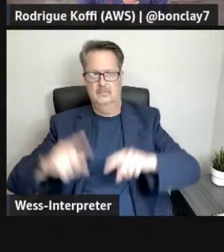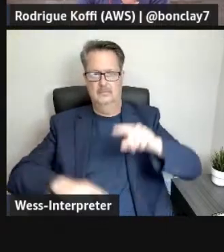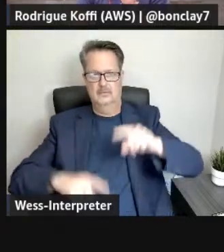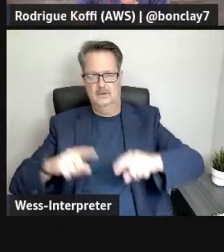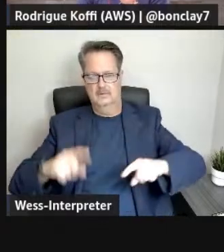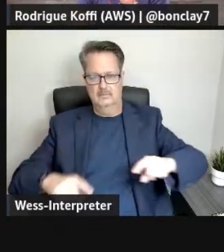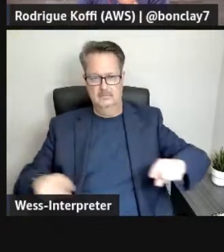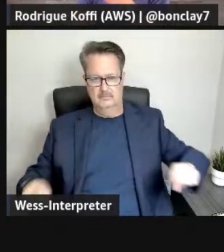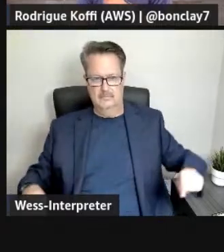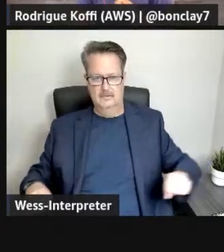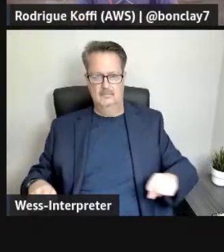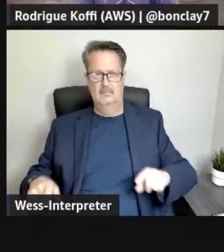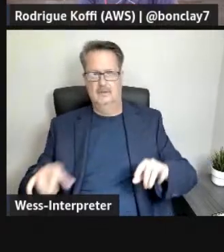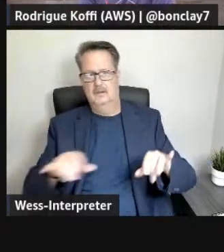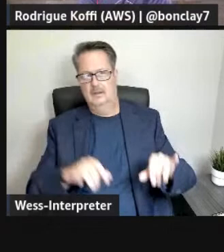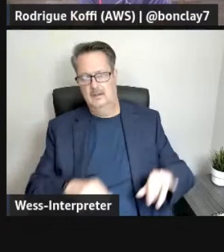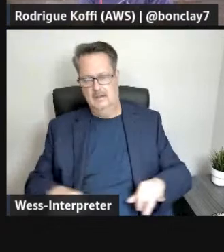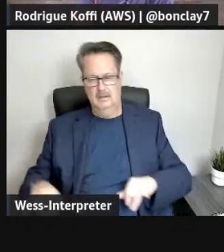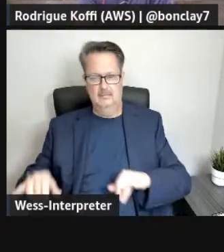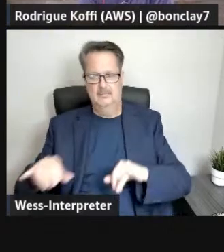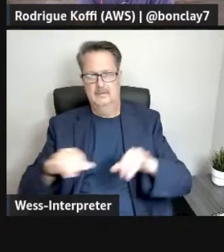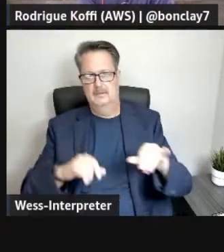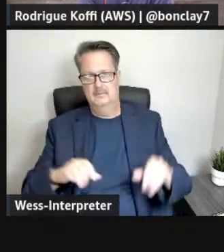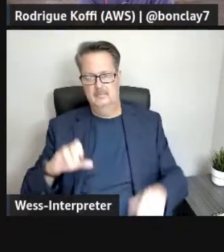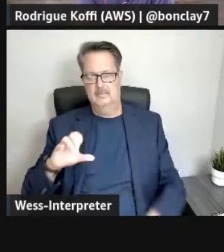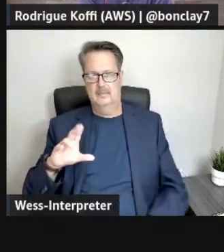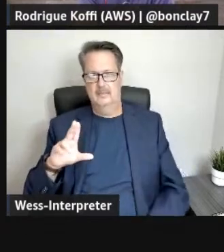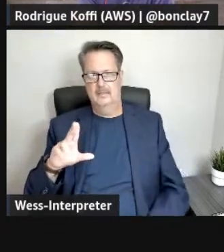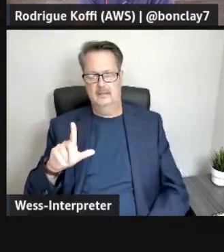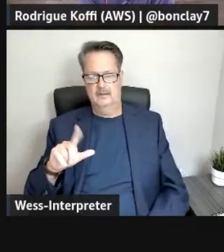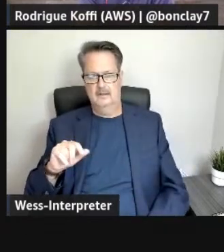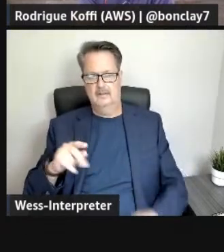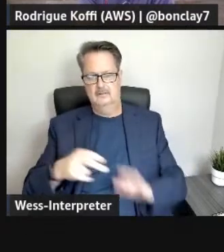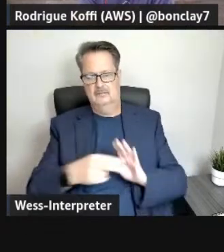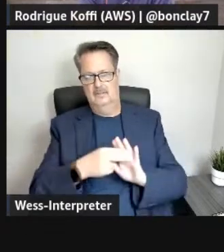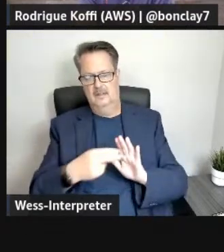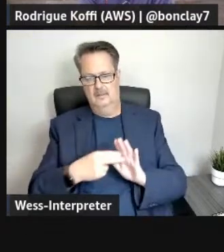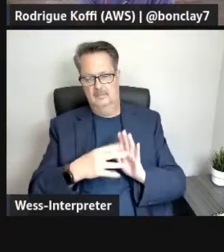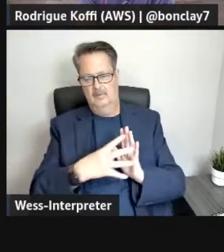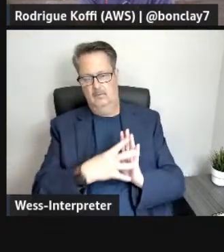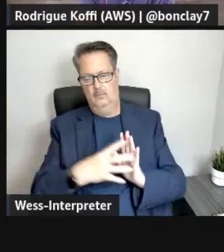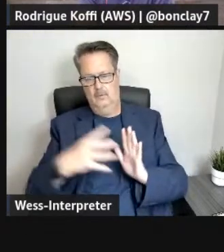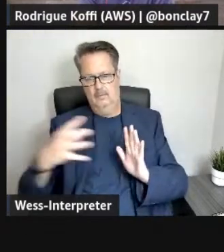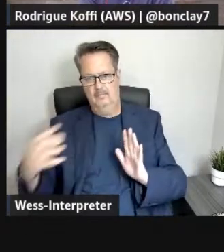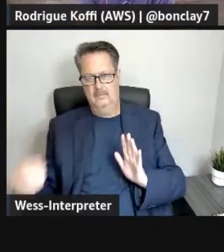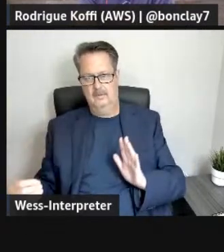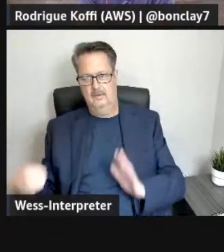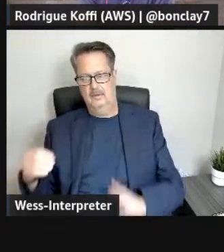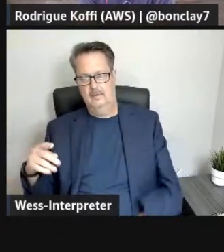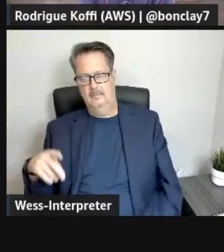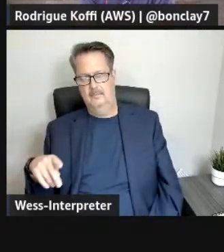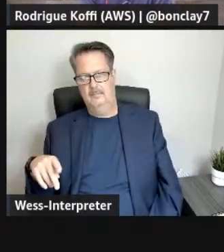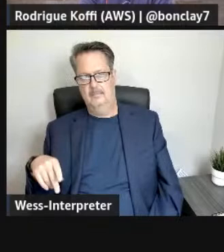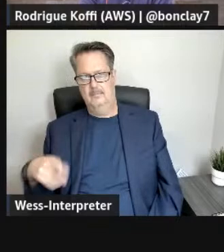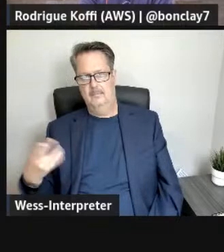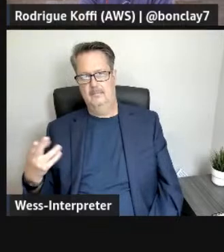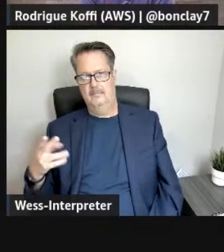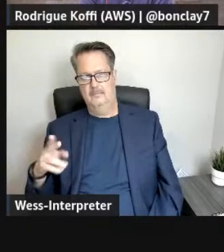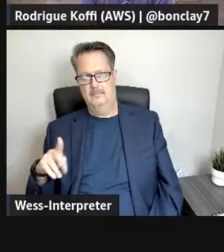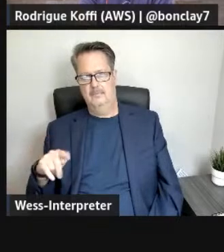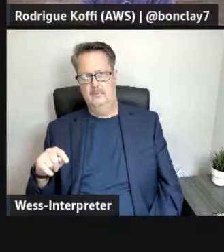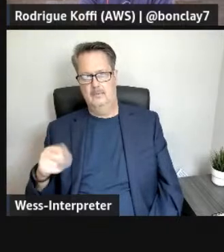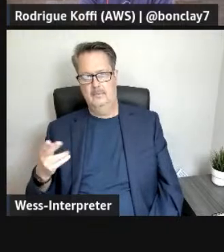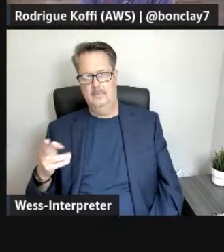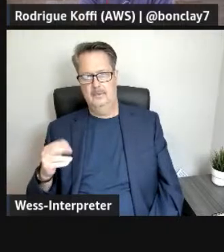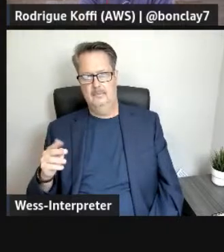called cluster and some unique label, and then unique label called replica, and the Prometheus service will automatically do a leader election and only